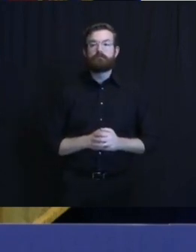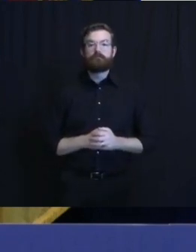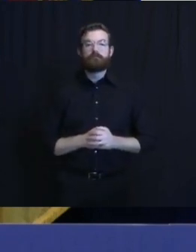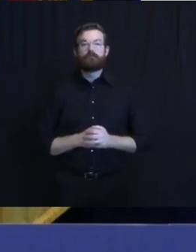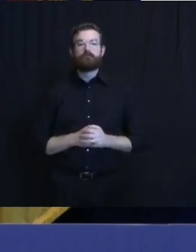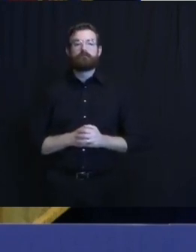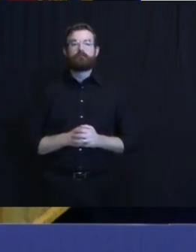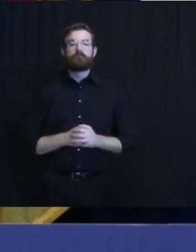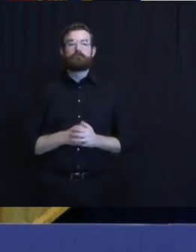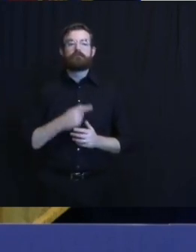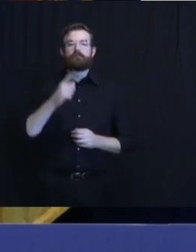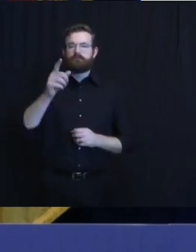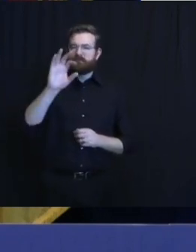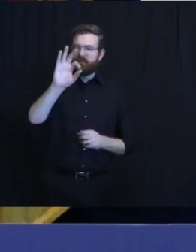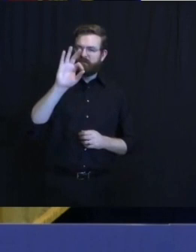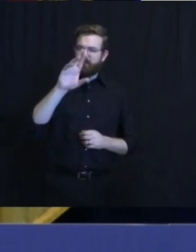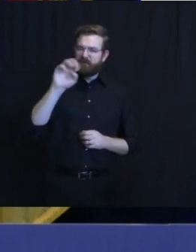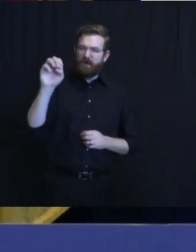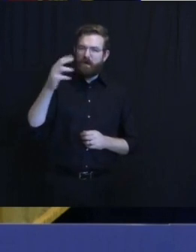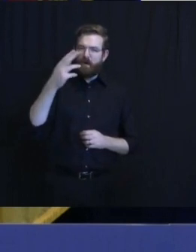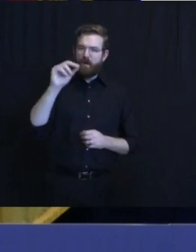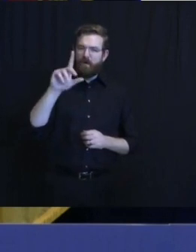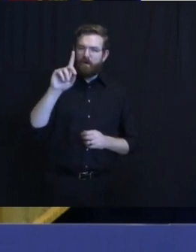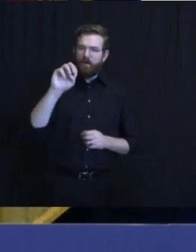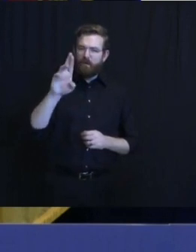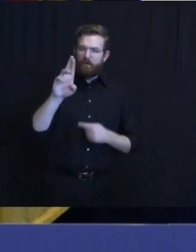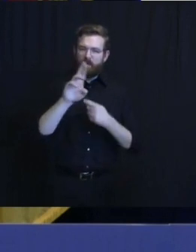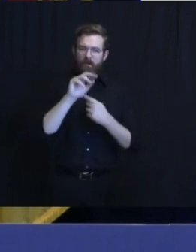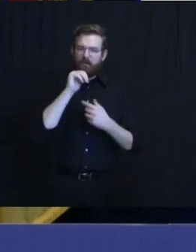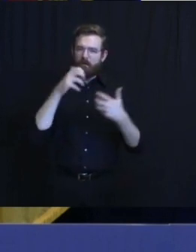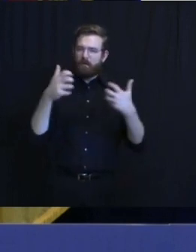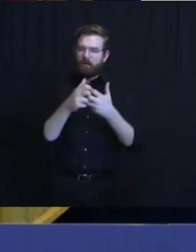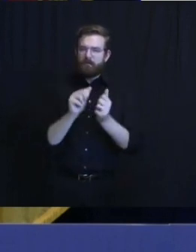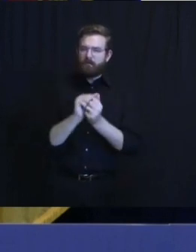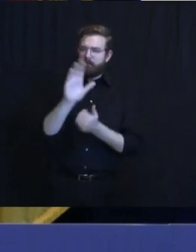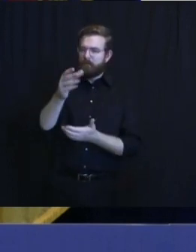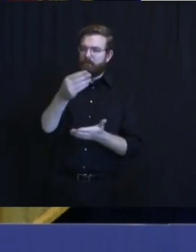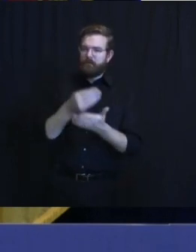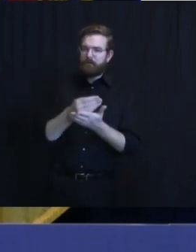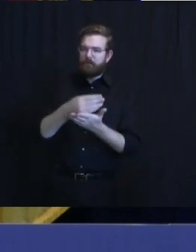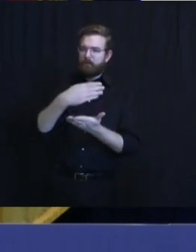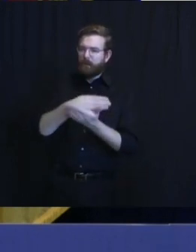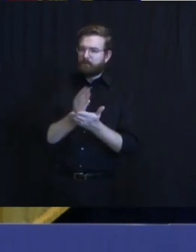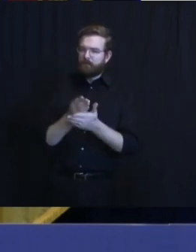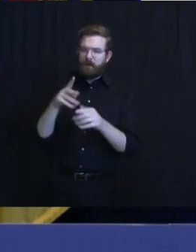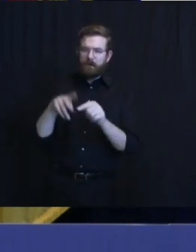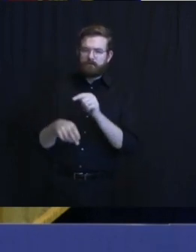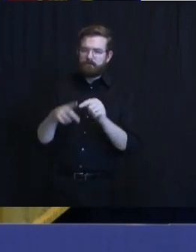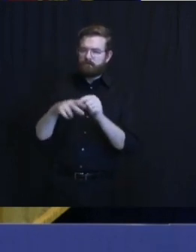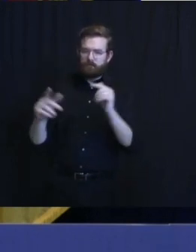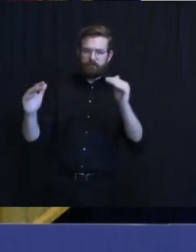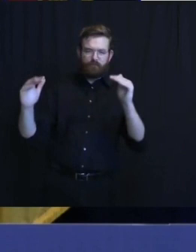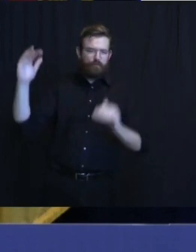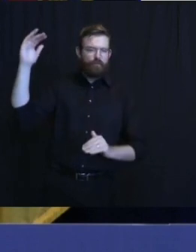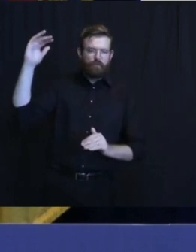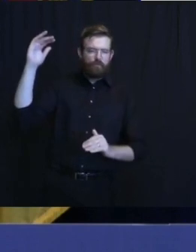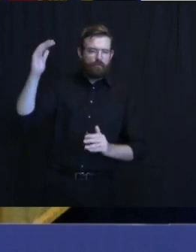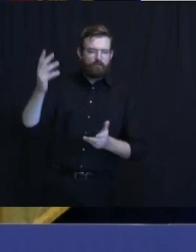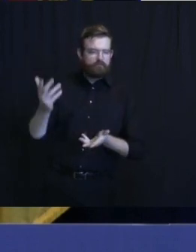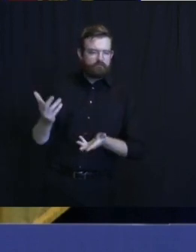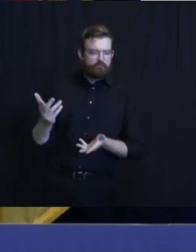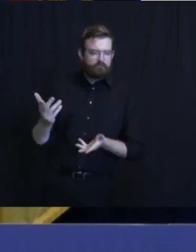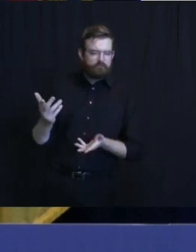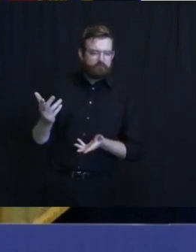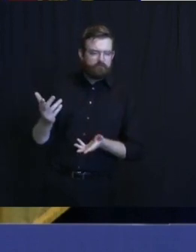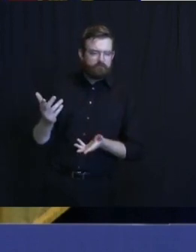mean you'll restore funding for racial justice and anti-discrimination programs? Are you looking at anything else